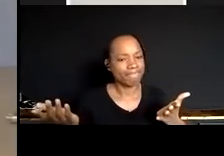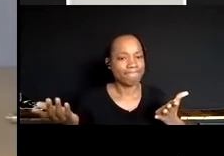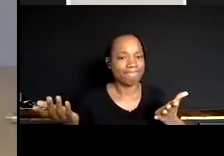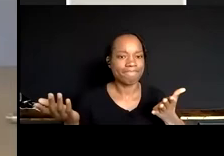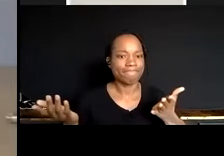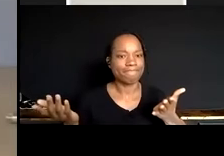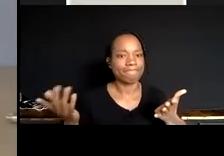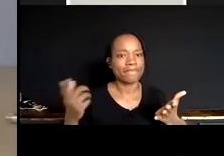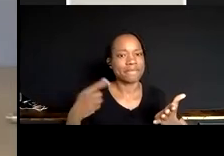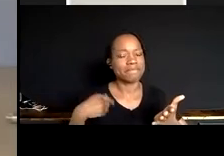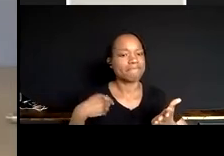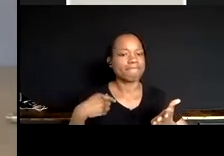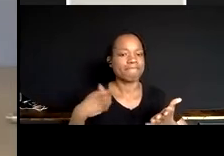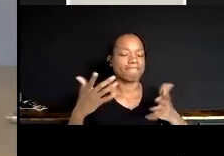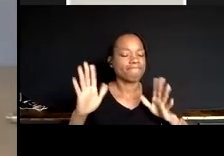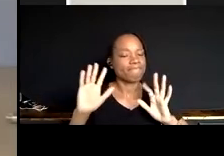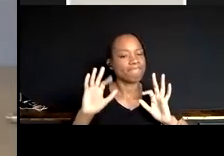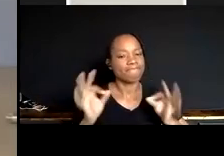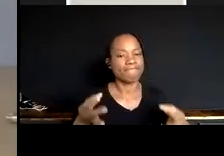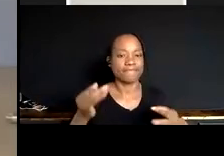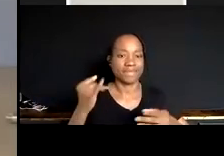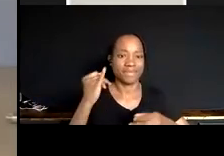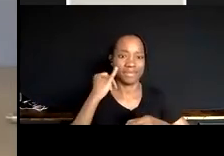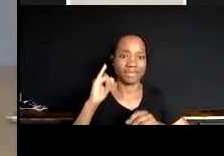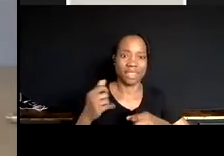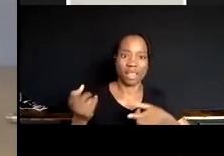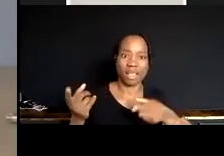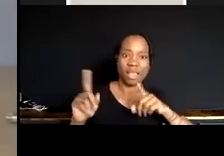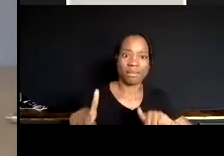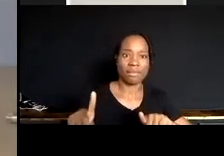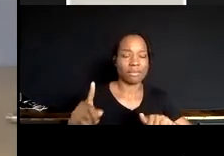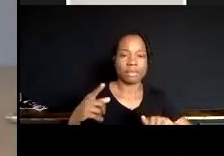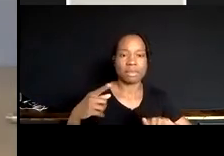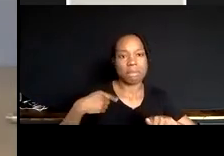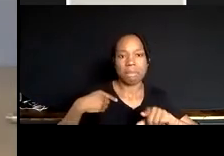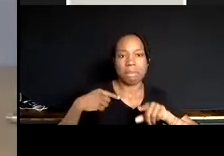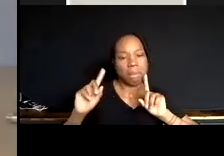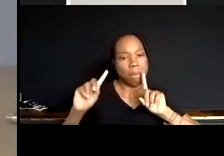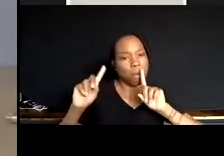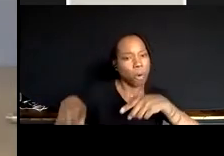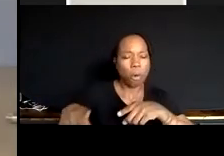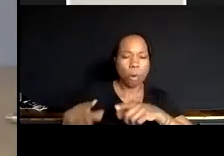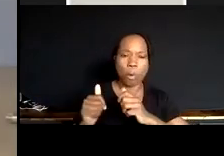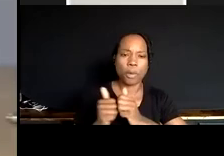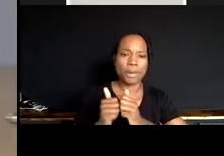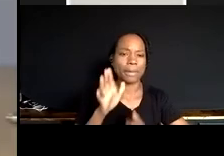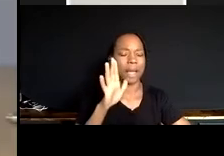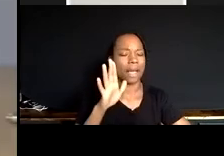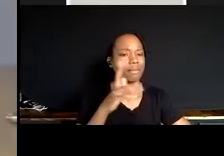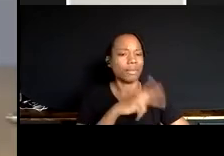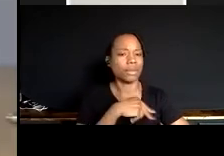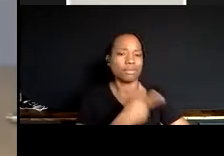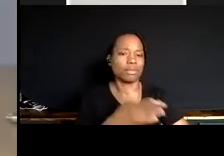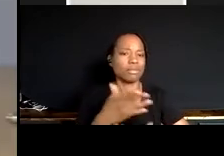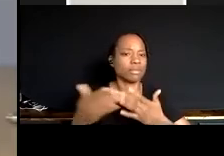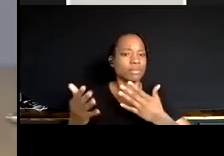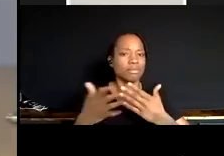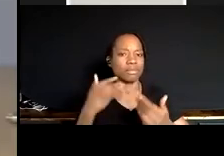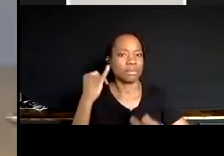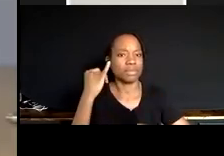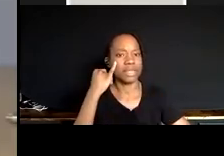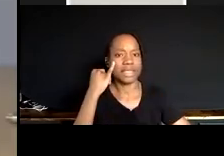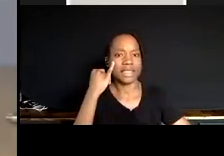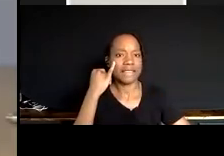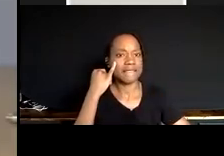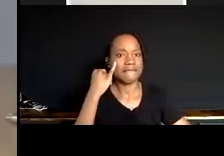I made up my mind that if that happened, I'm just gonna go. You know, it didn't matter if I ended up getting